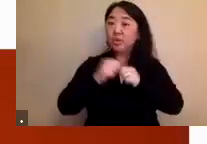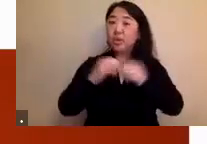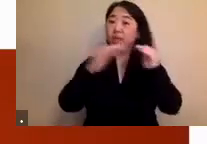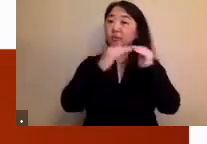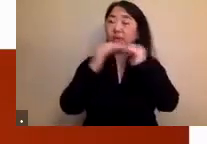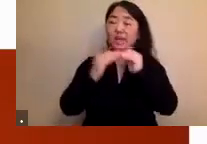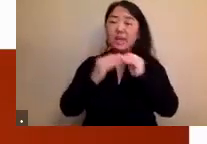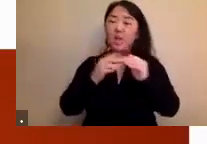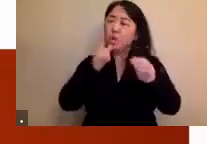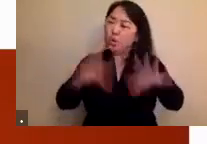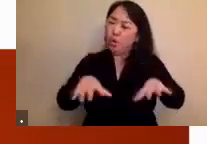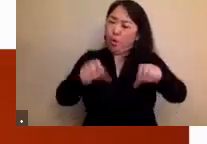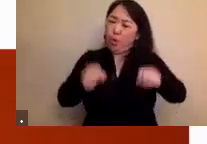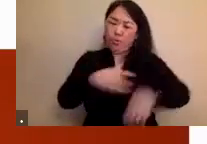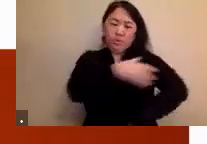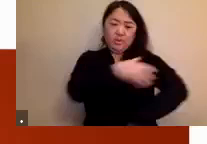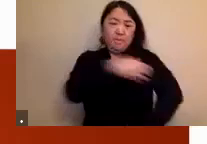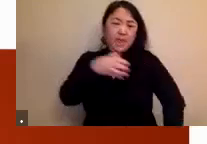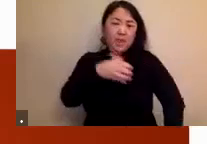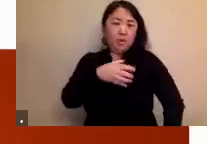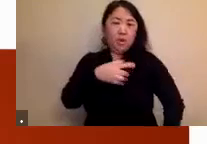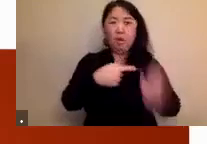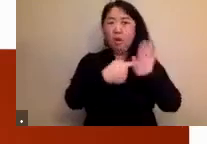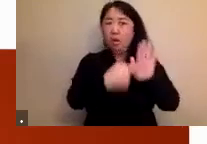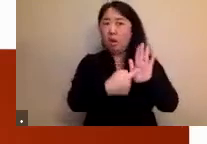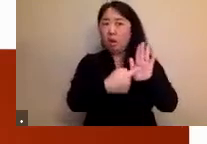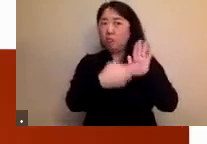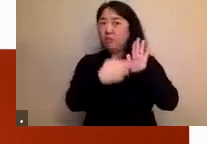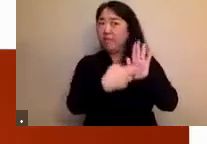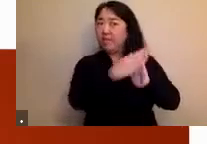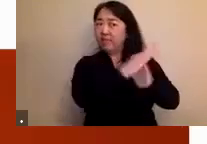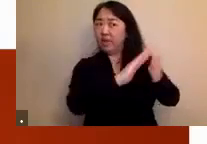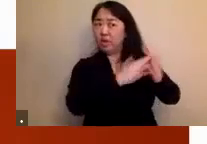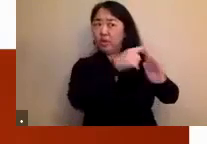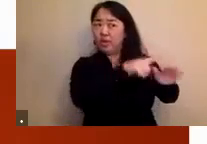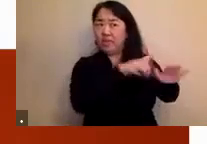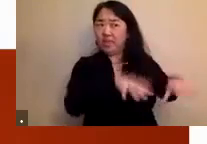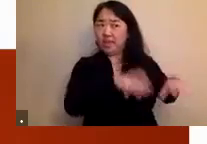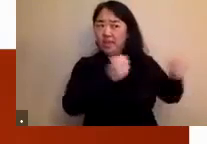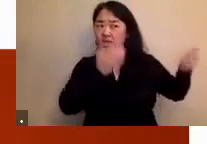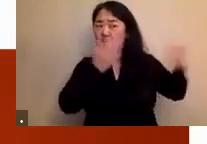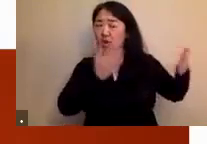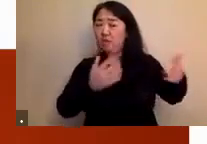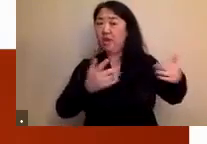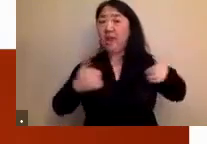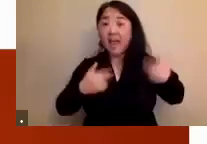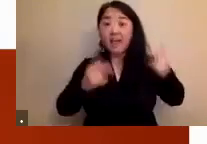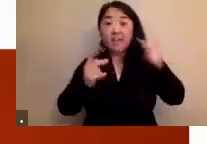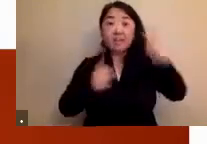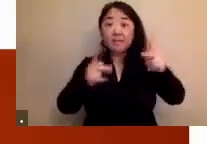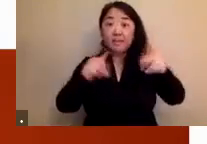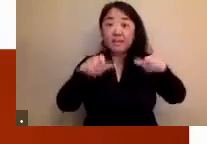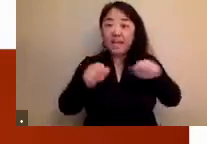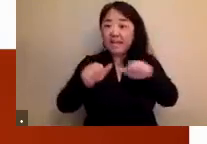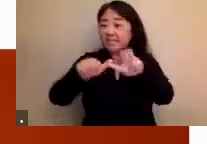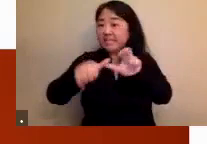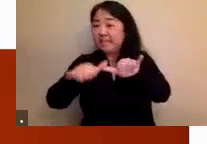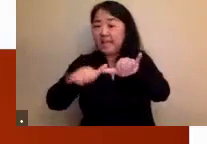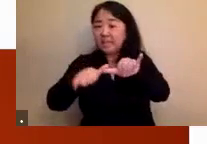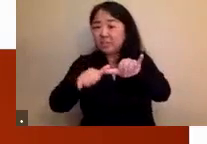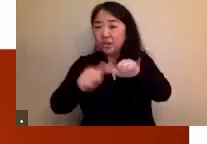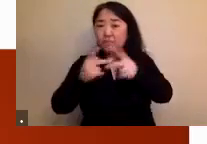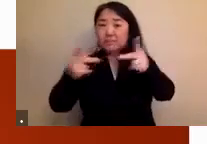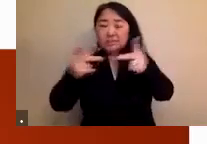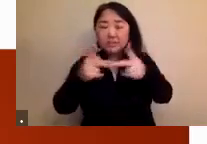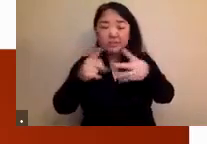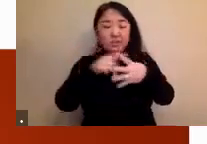representation reflective of the communities that they serve? Do we have people that are in engineering positions or